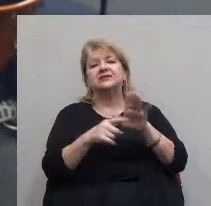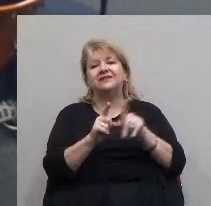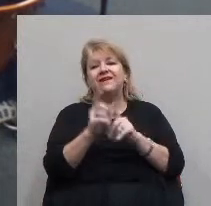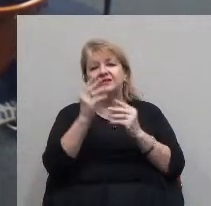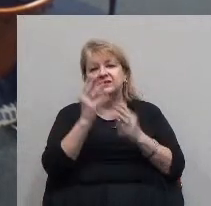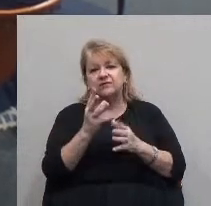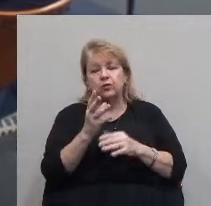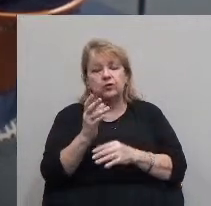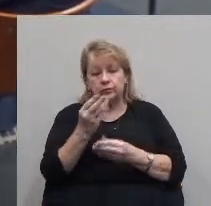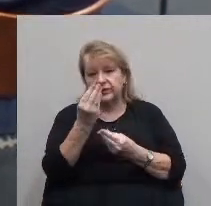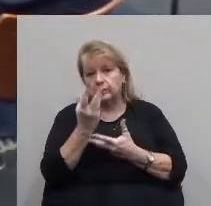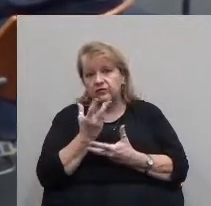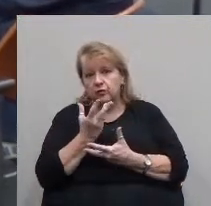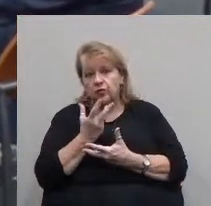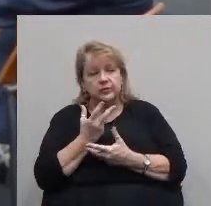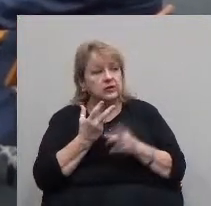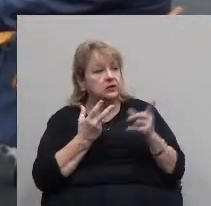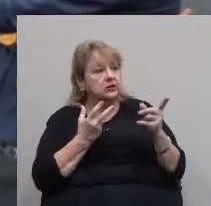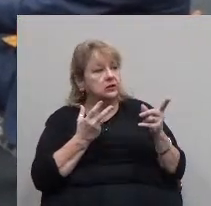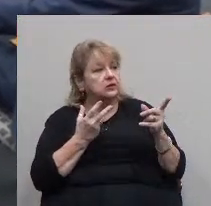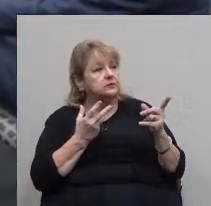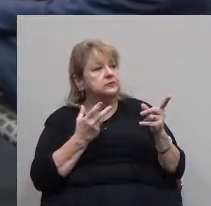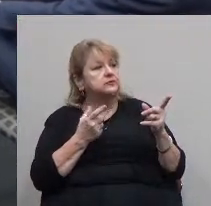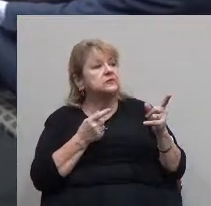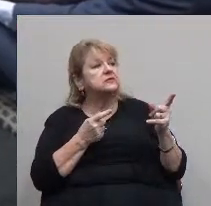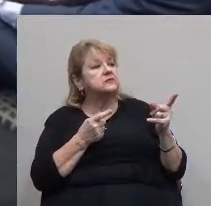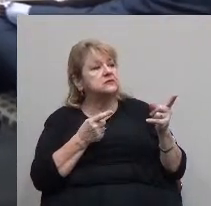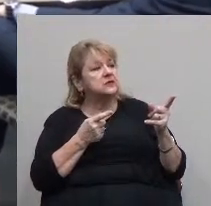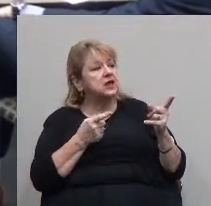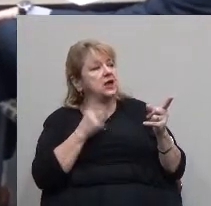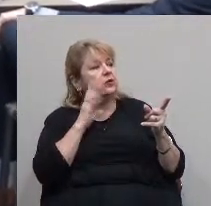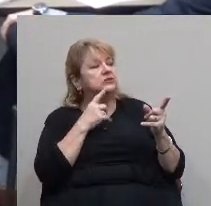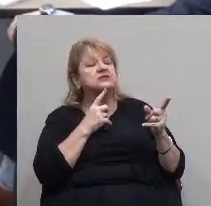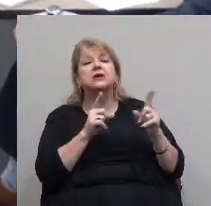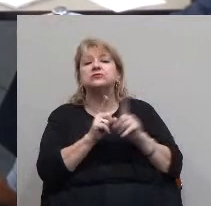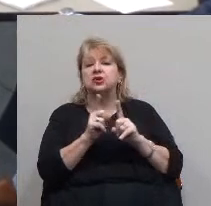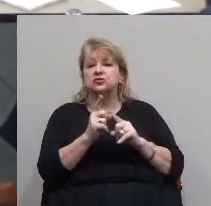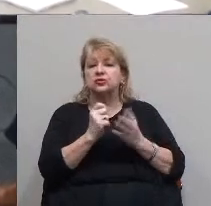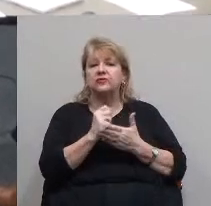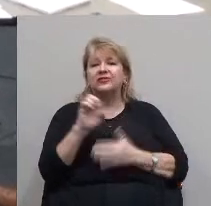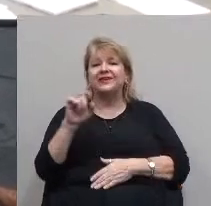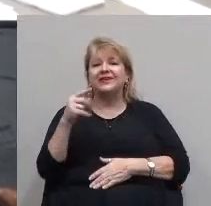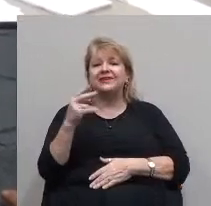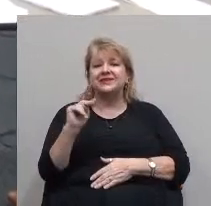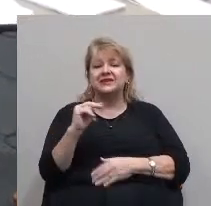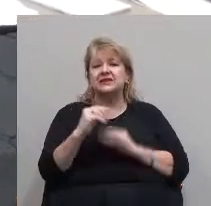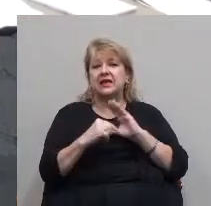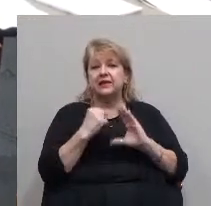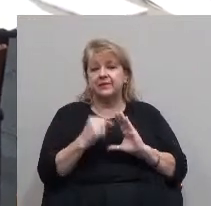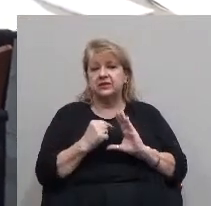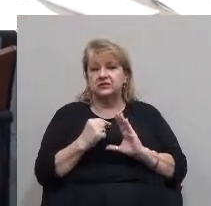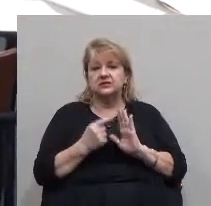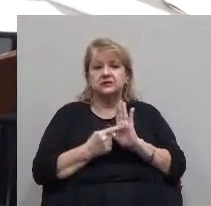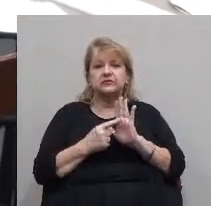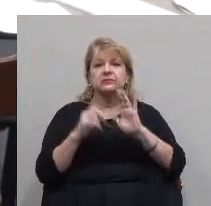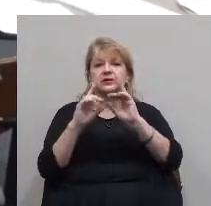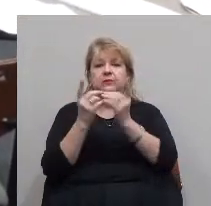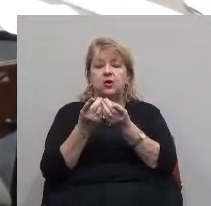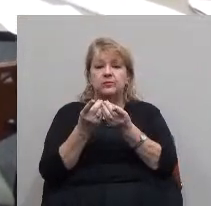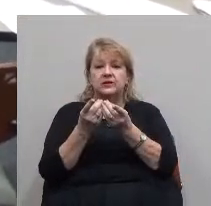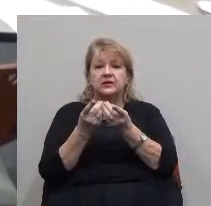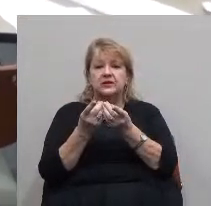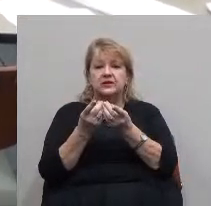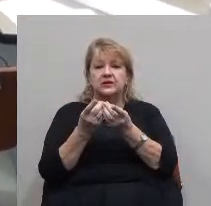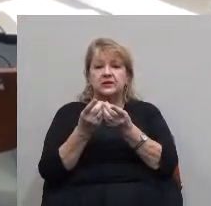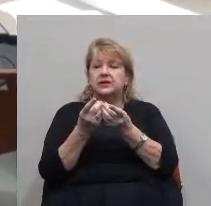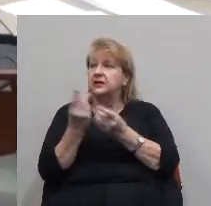And I'll just say too that, it's really helpful to have Ethan's emails about when things are coming, because I think even sometimes the department gets a little bit of a